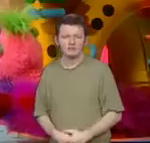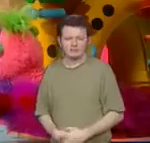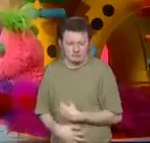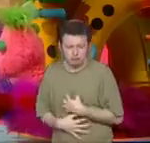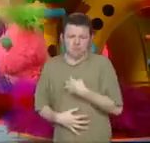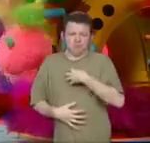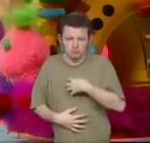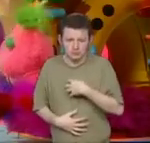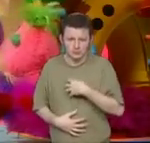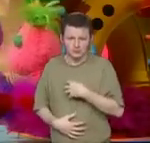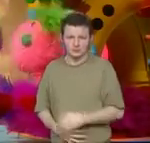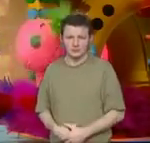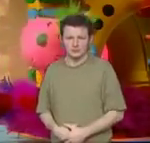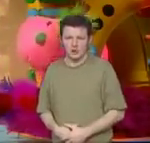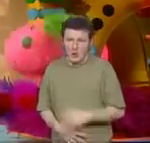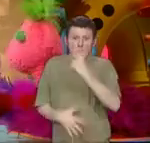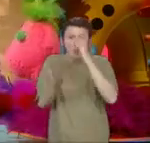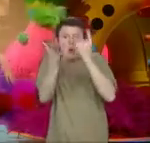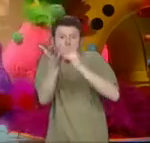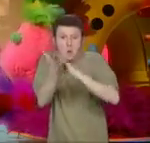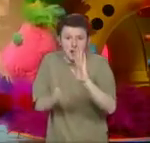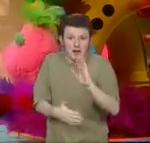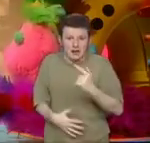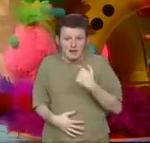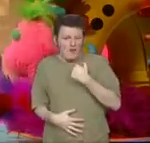minute, it does! Oh, it does!